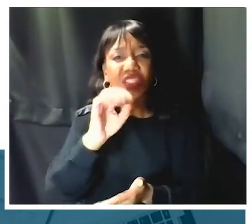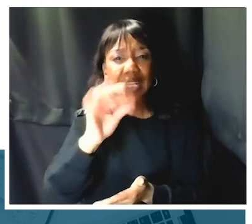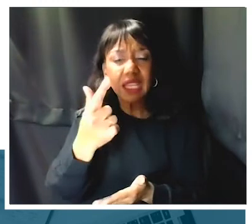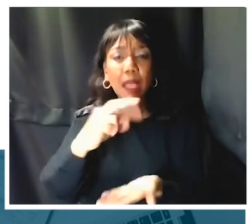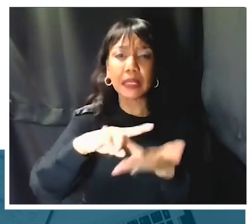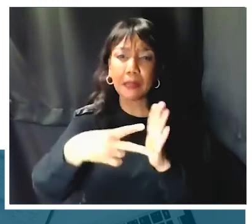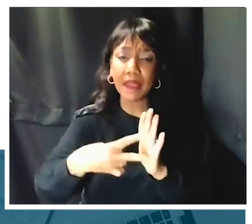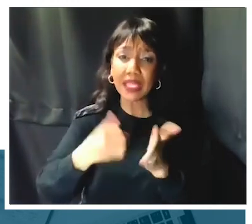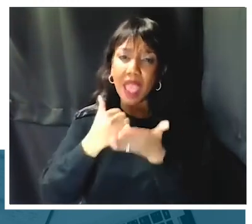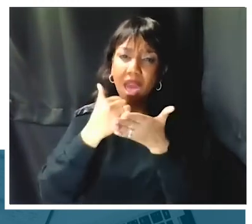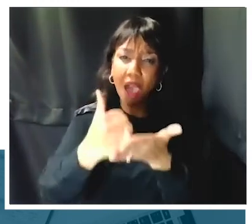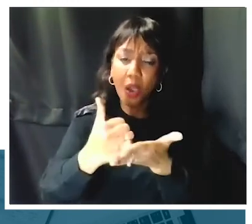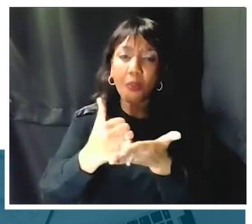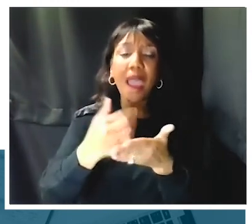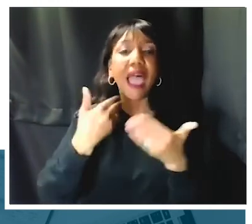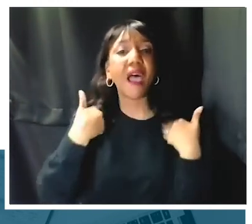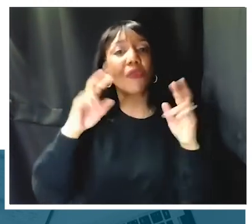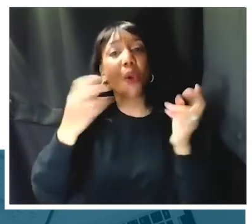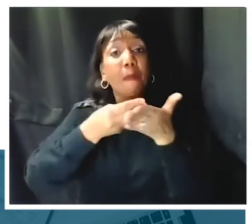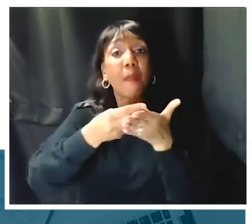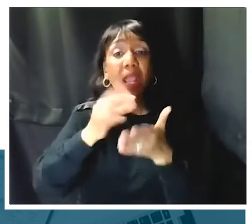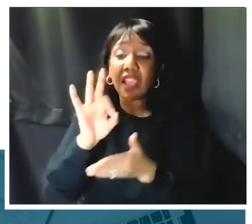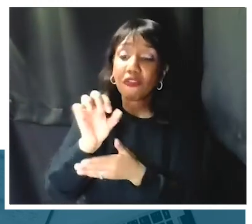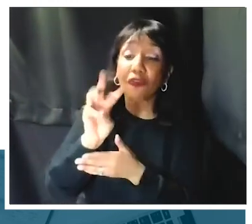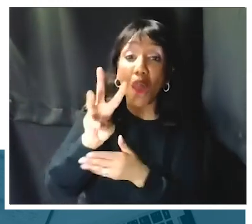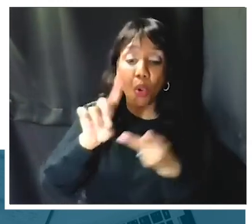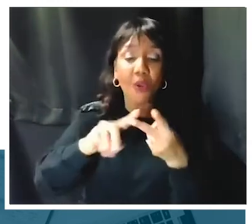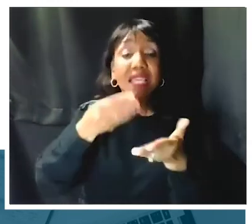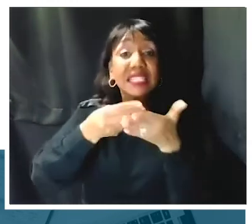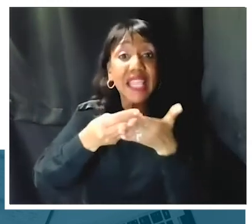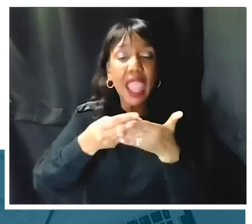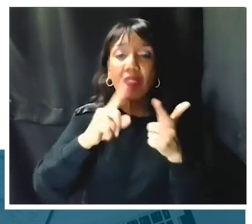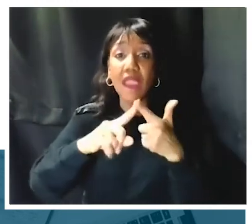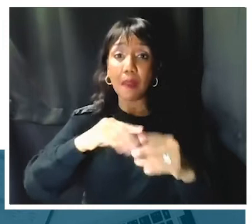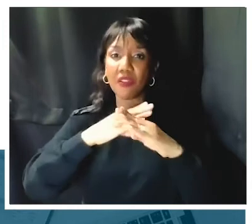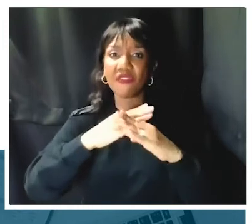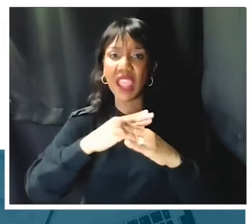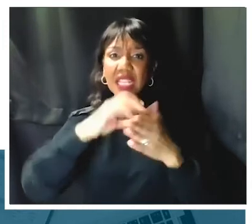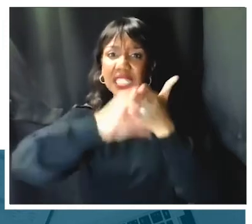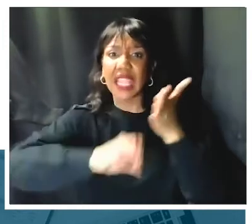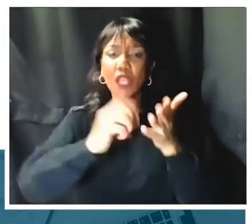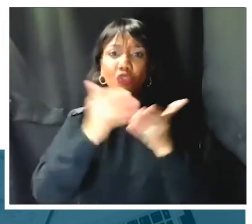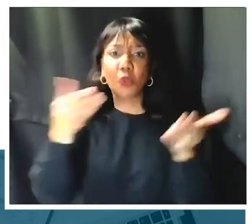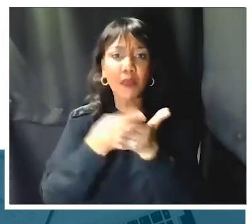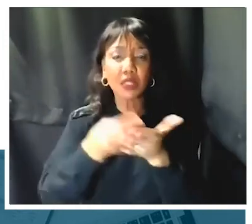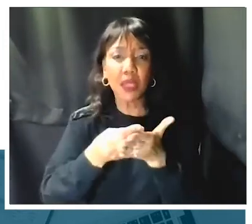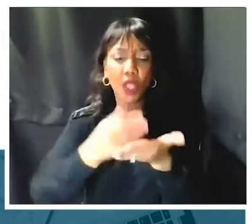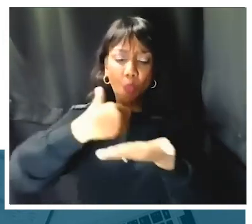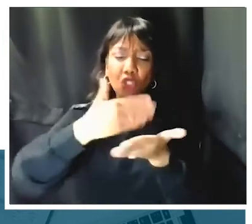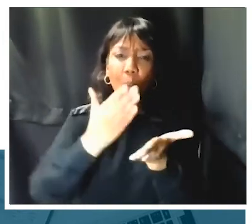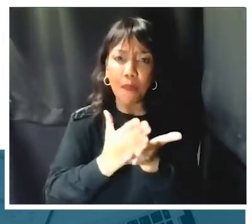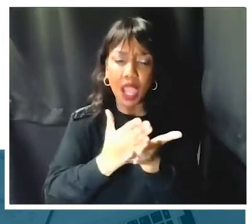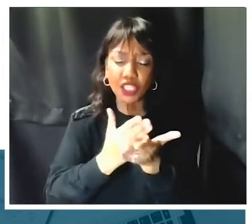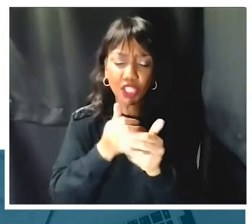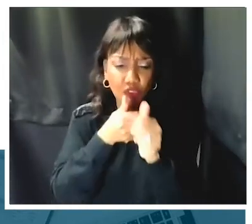Budgeting helps you to create a money flow, save, and prevent overdrafts. When you budget,